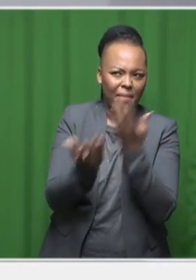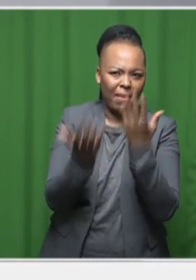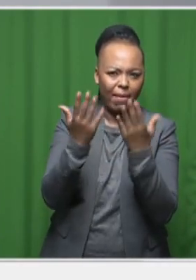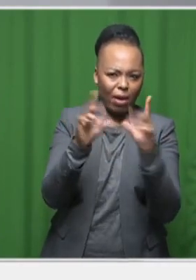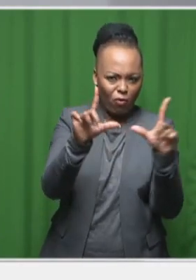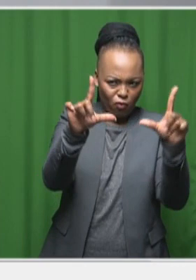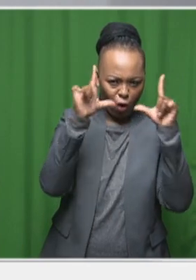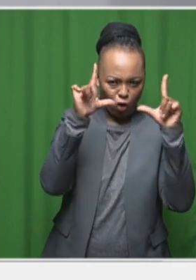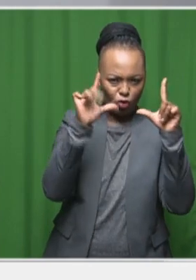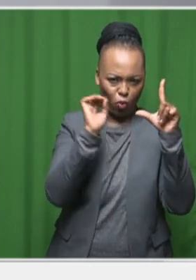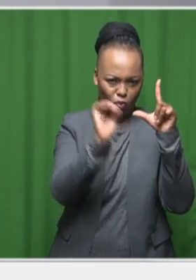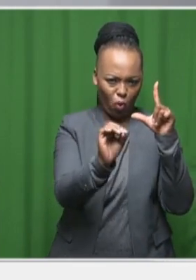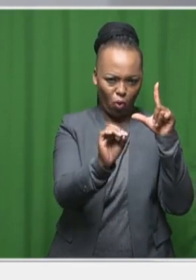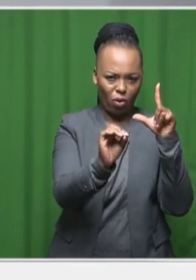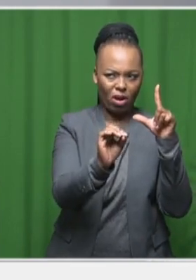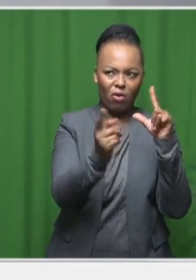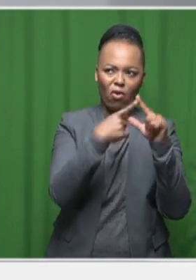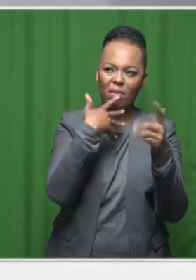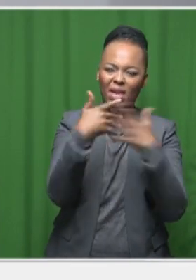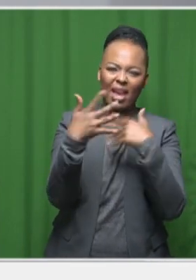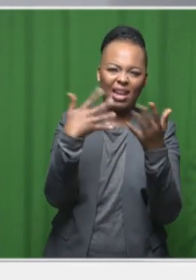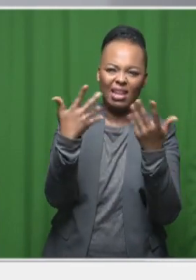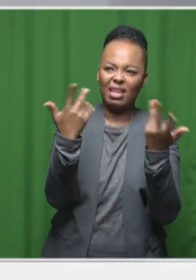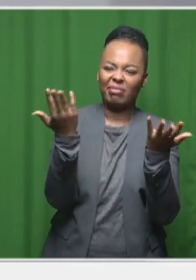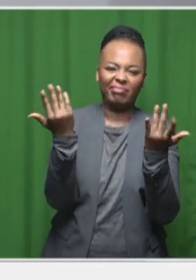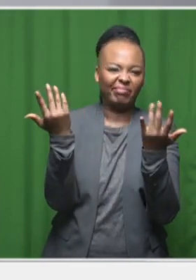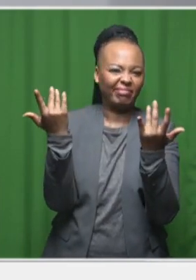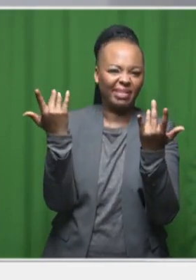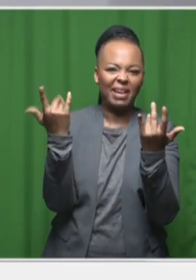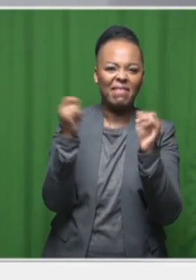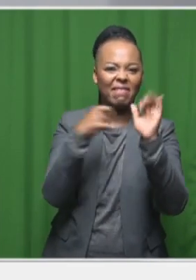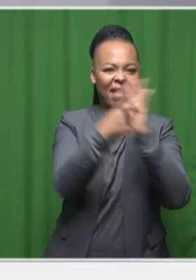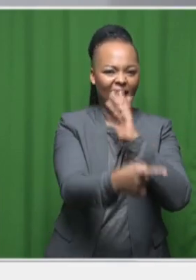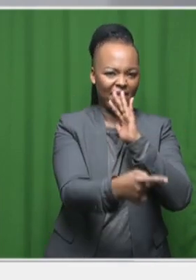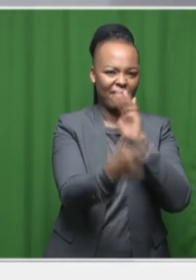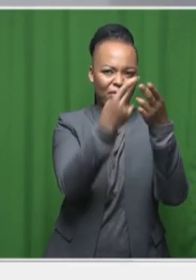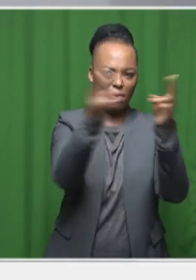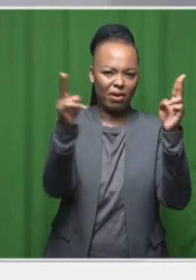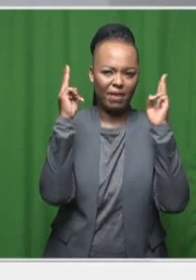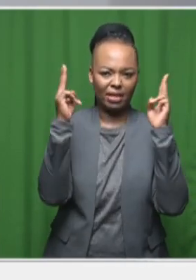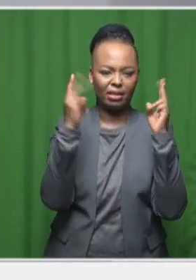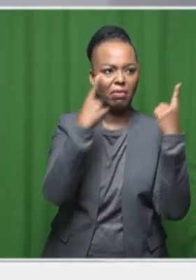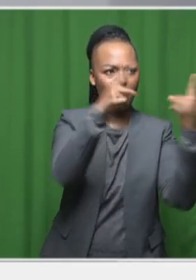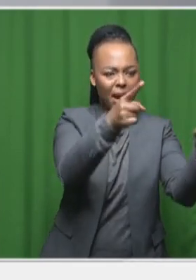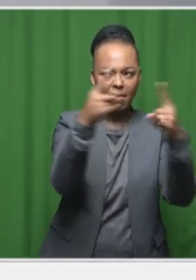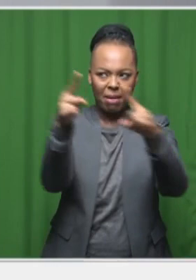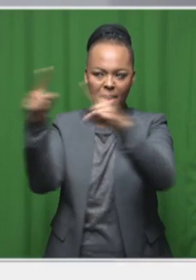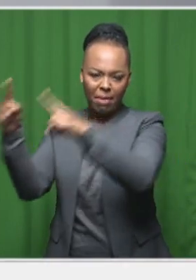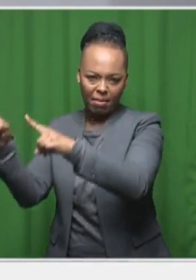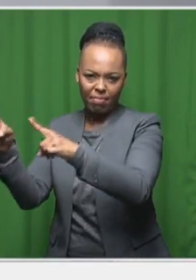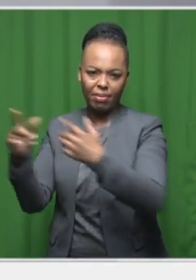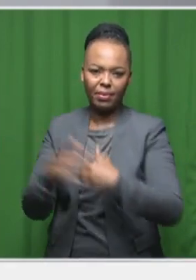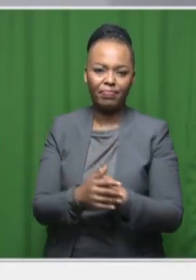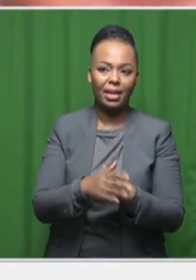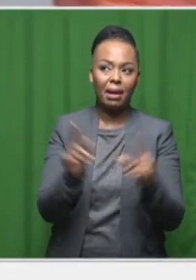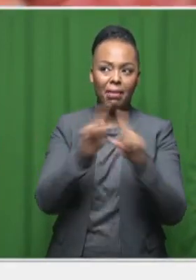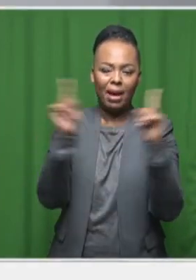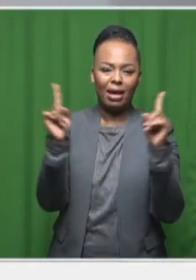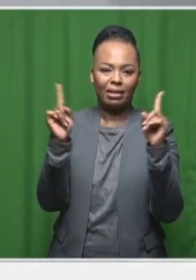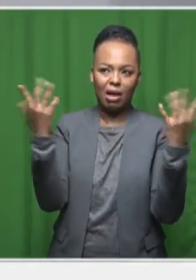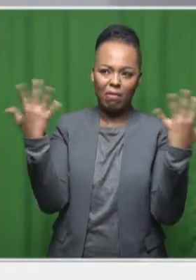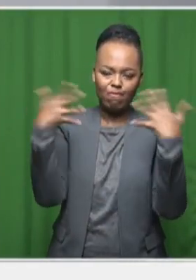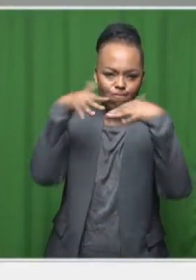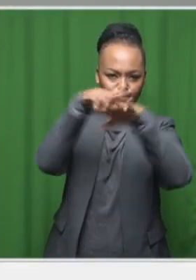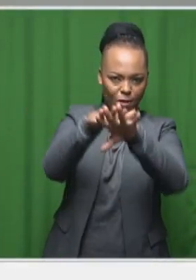photos from any one of those 5 campuses that we visited. So it became then the